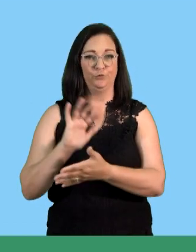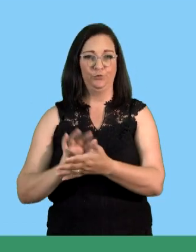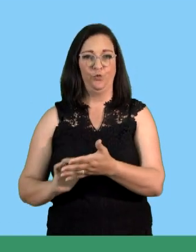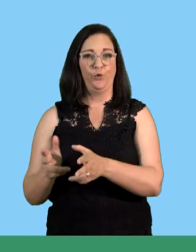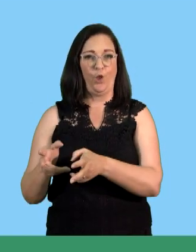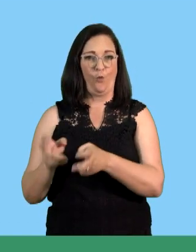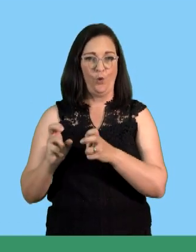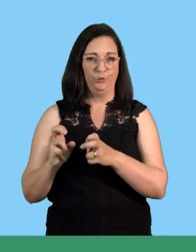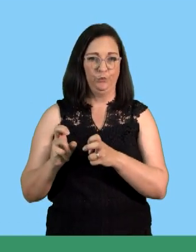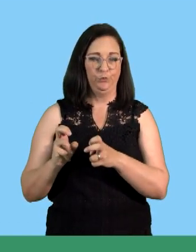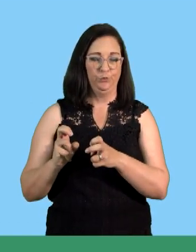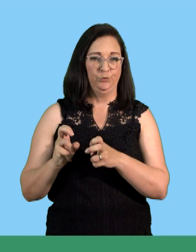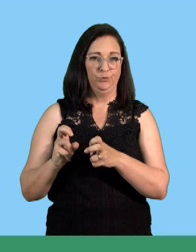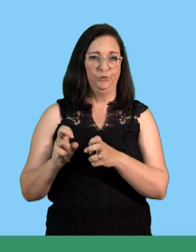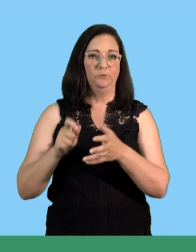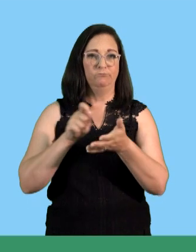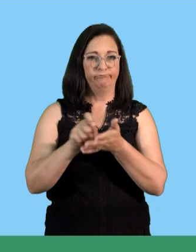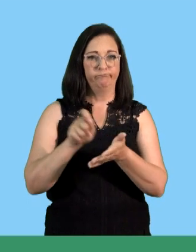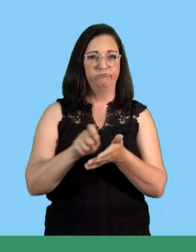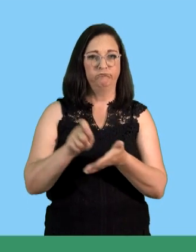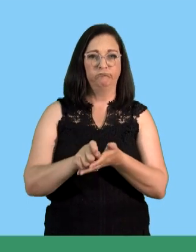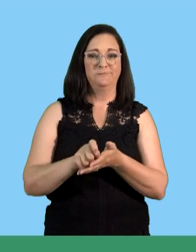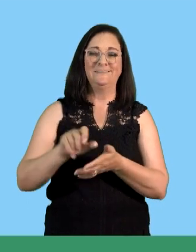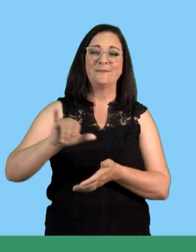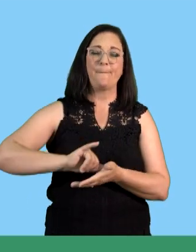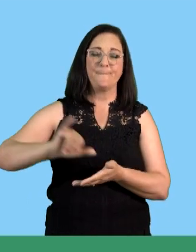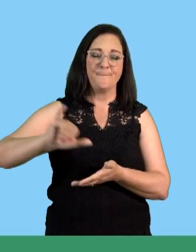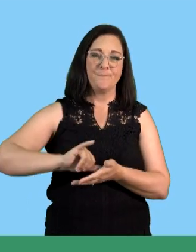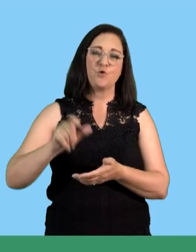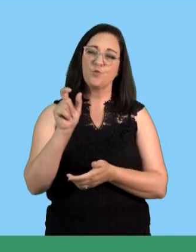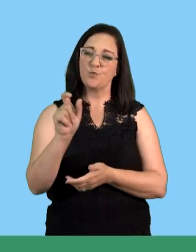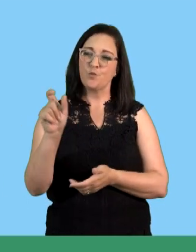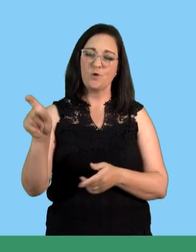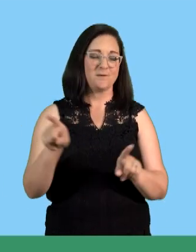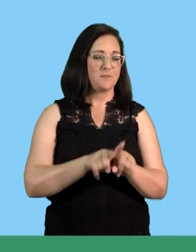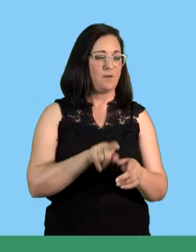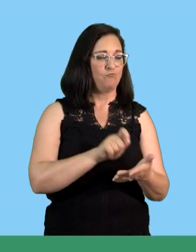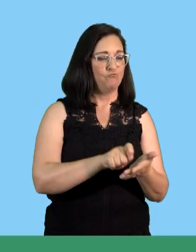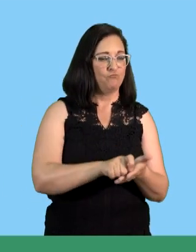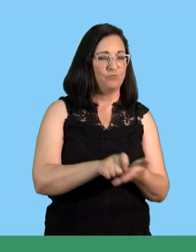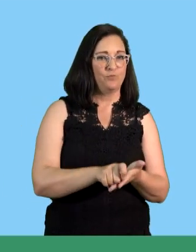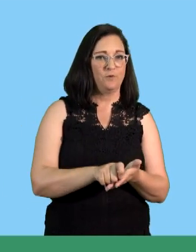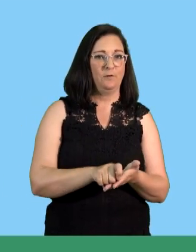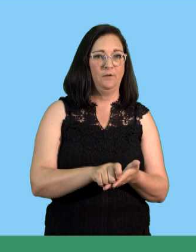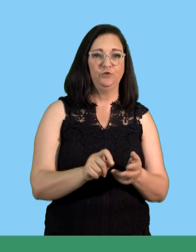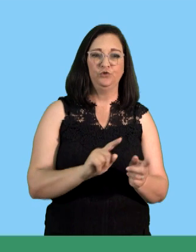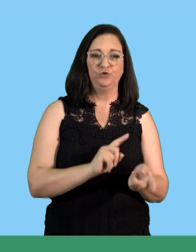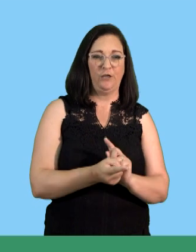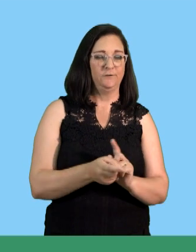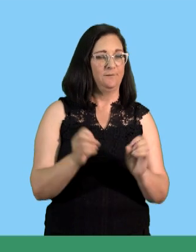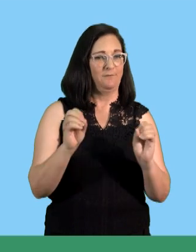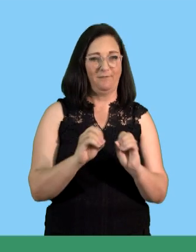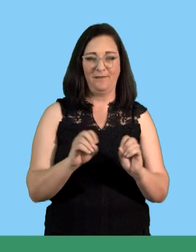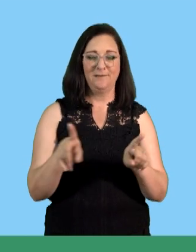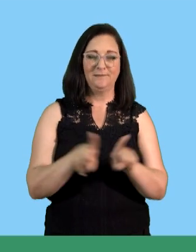scenario. And then you need to motivate your answer by quoting. When you quote, word for word as is from the scenario. You're not taking anything.